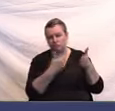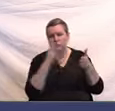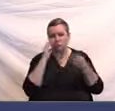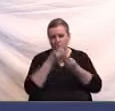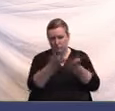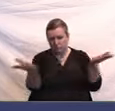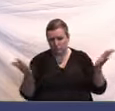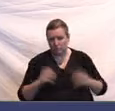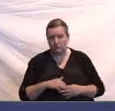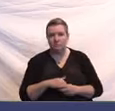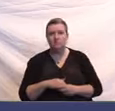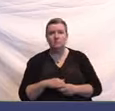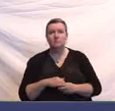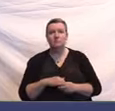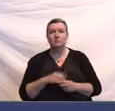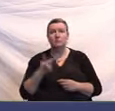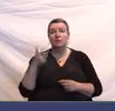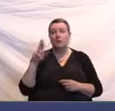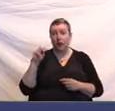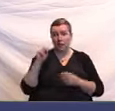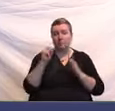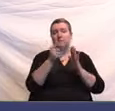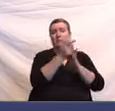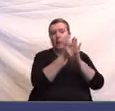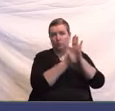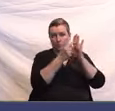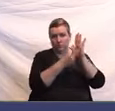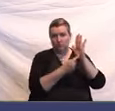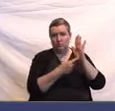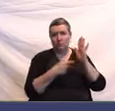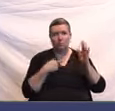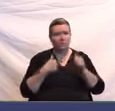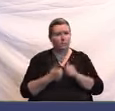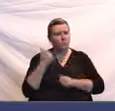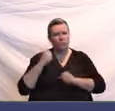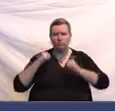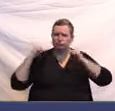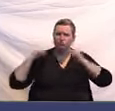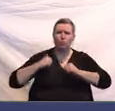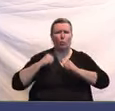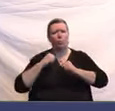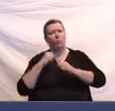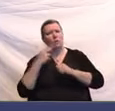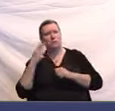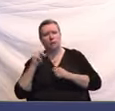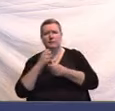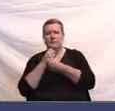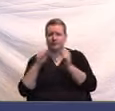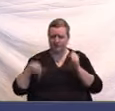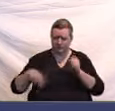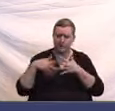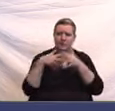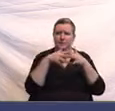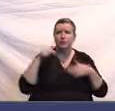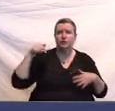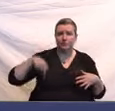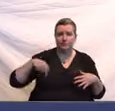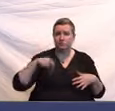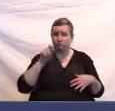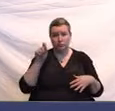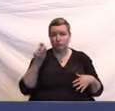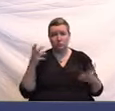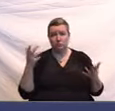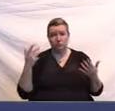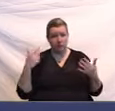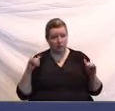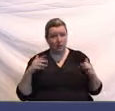listen, we are the strongest gun safety state in America, and as much as there's still too much gun crime, I think you'd